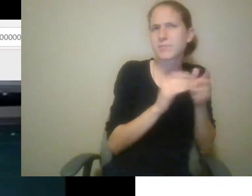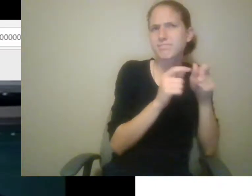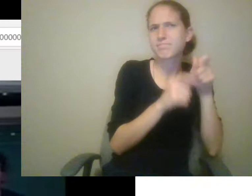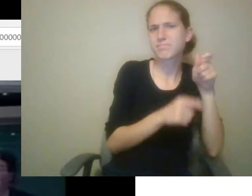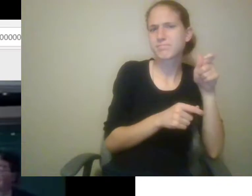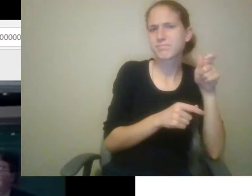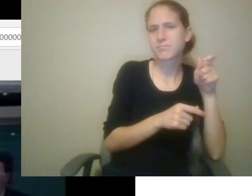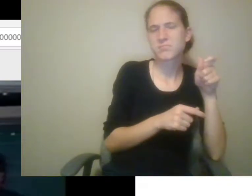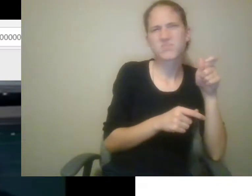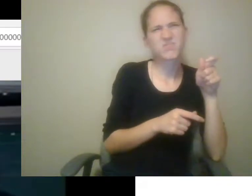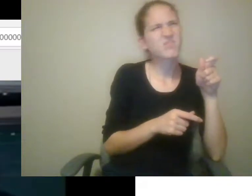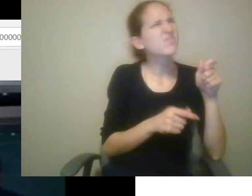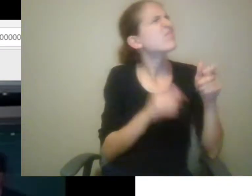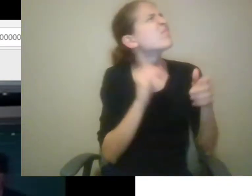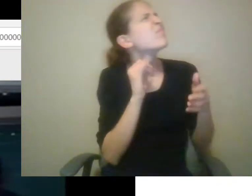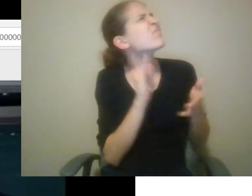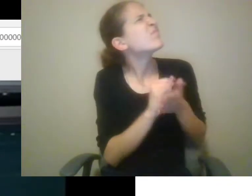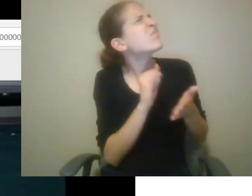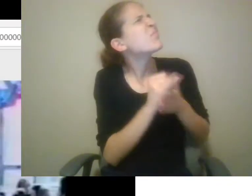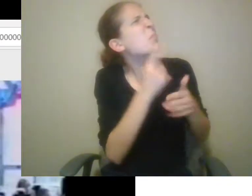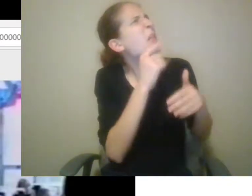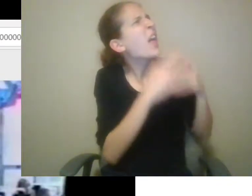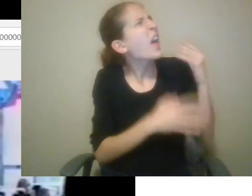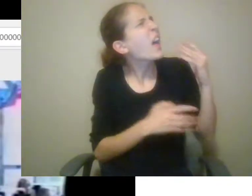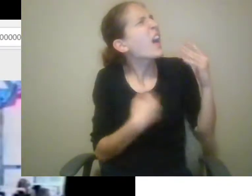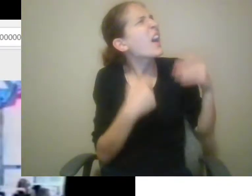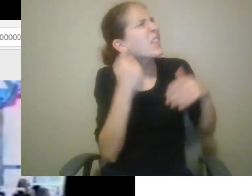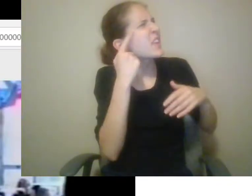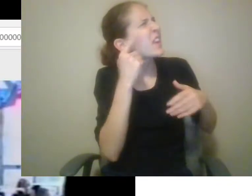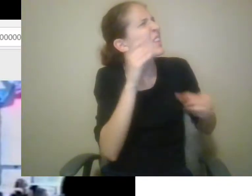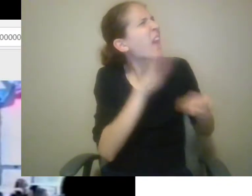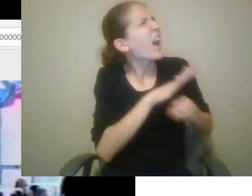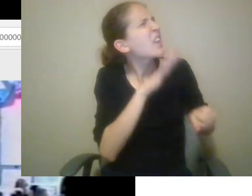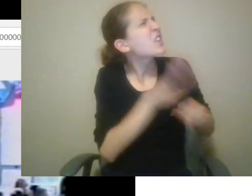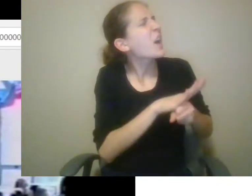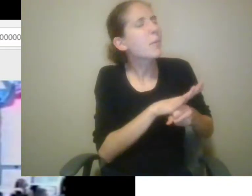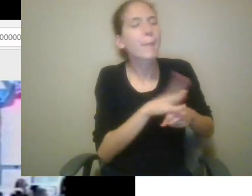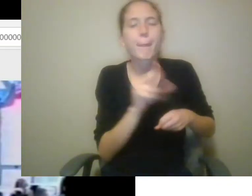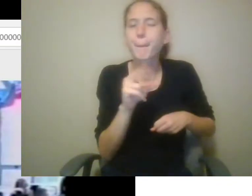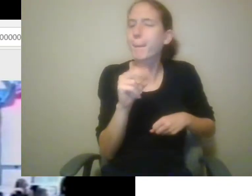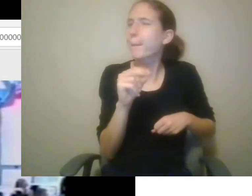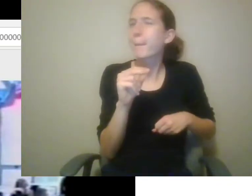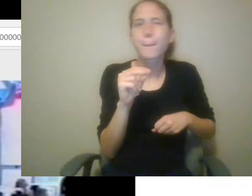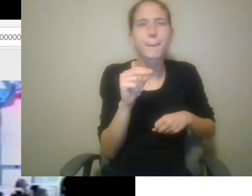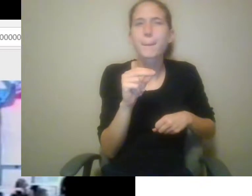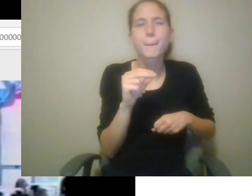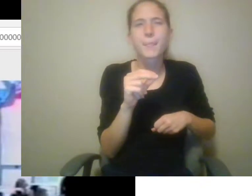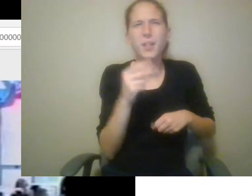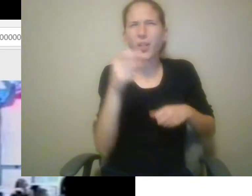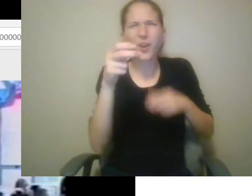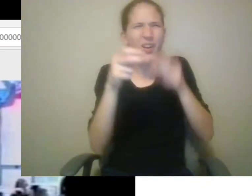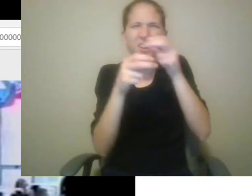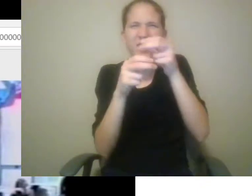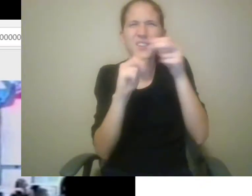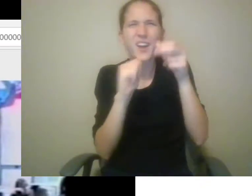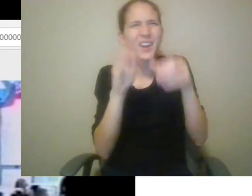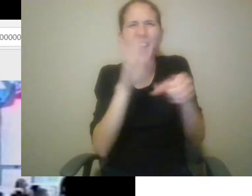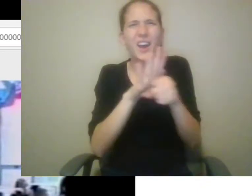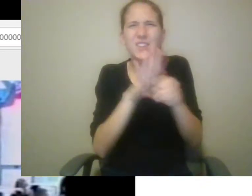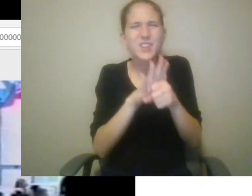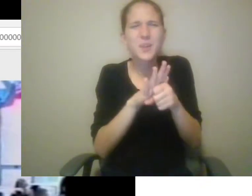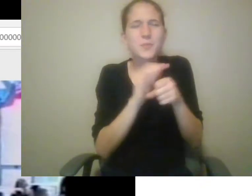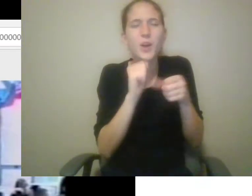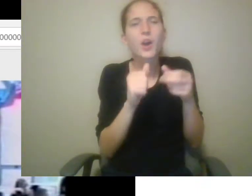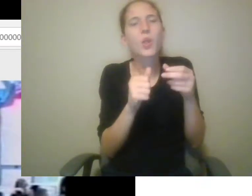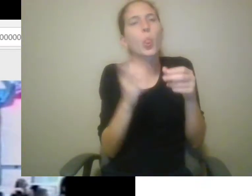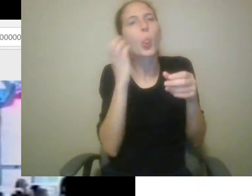All right. Of course it's blood. Come on, ketchup doesn't flow like that. But in any case,